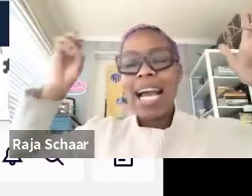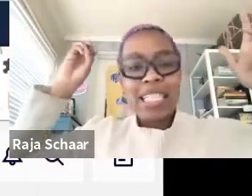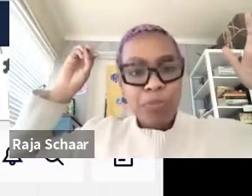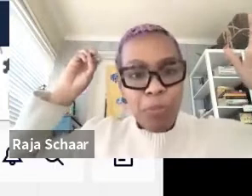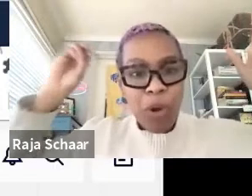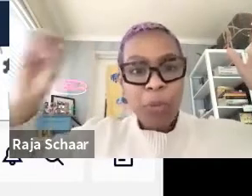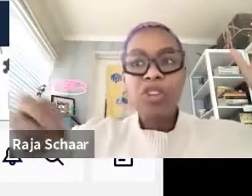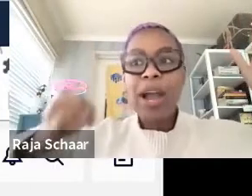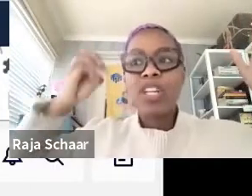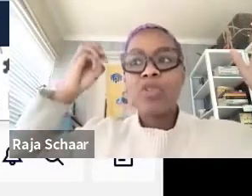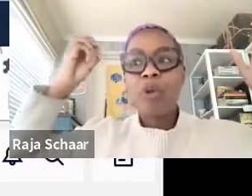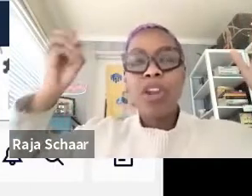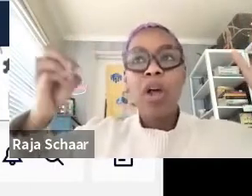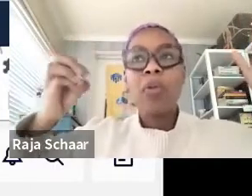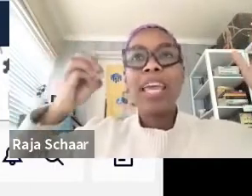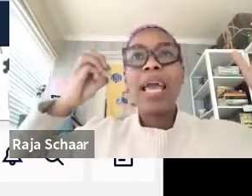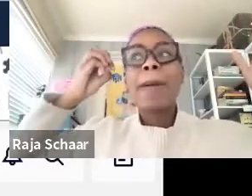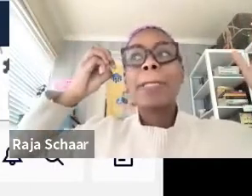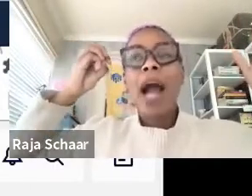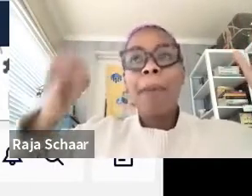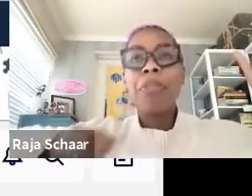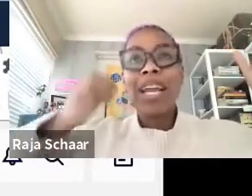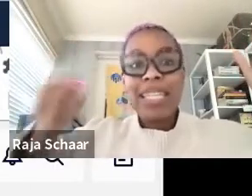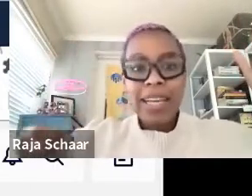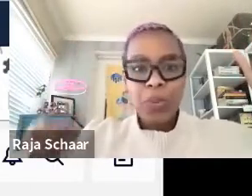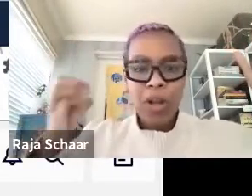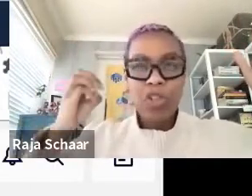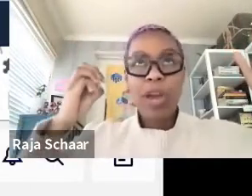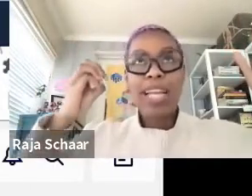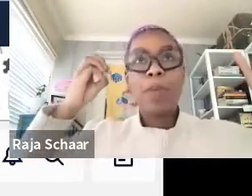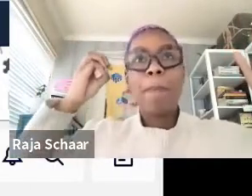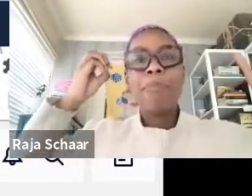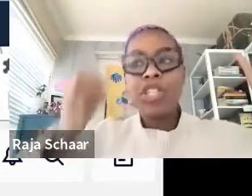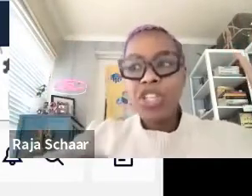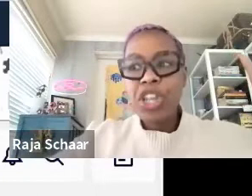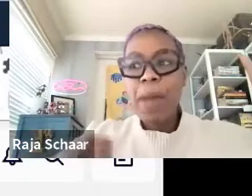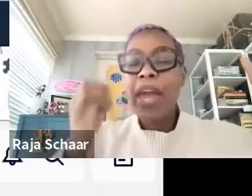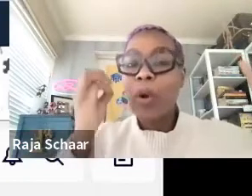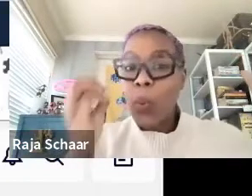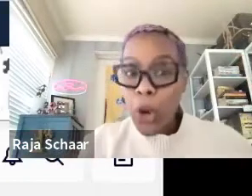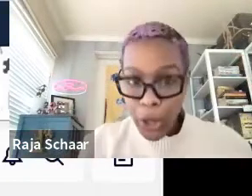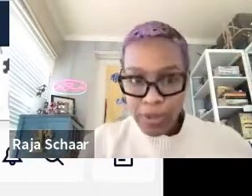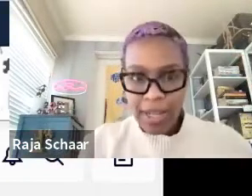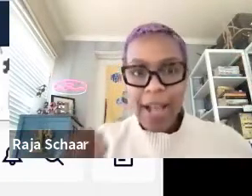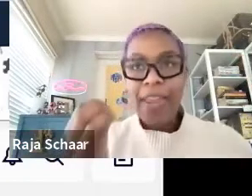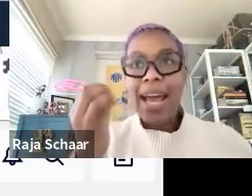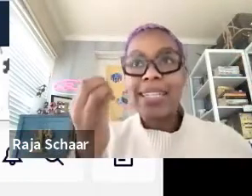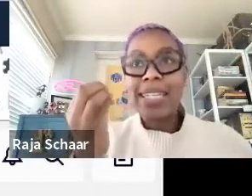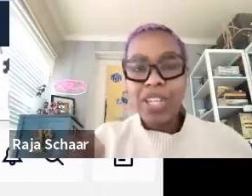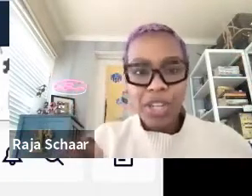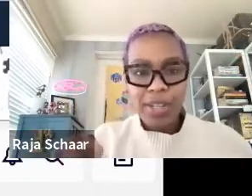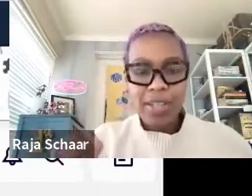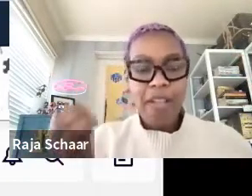But we're really trying to not only come up with ideas, we're also trying to position them in a world that